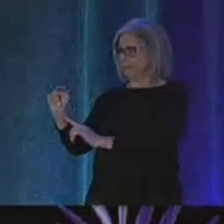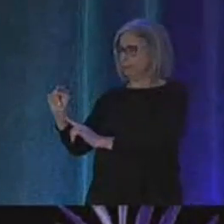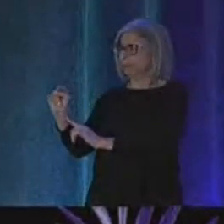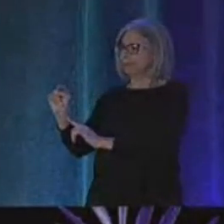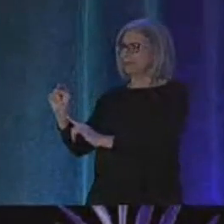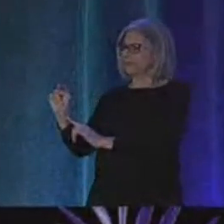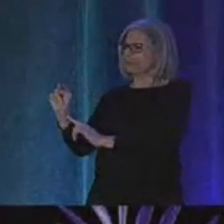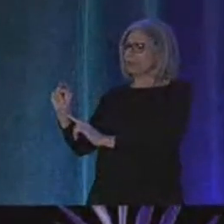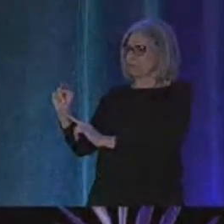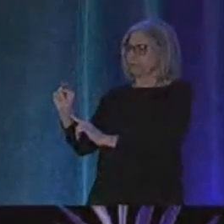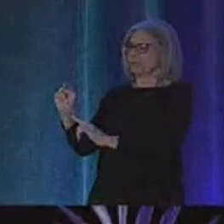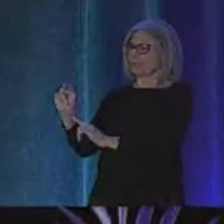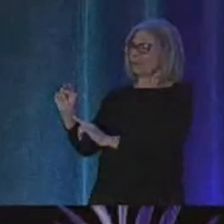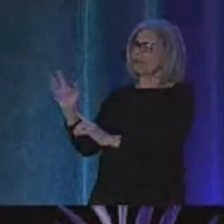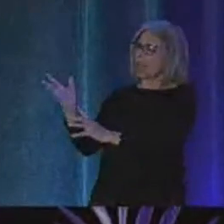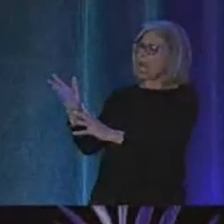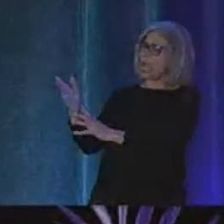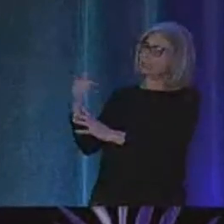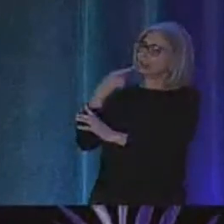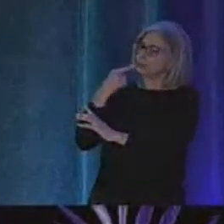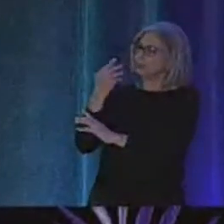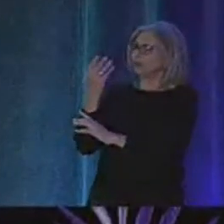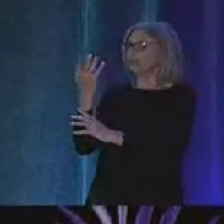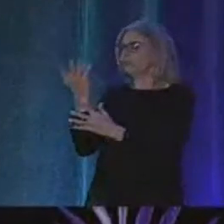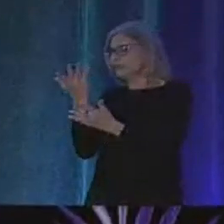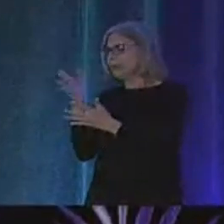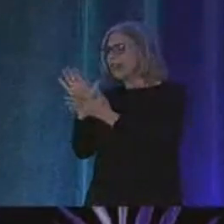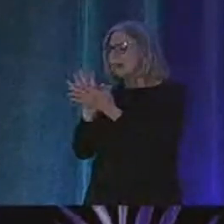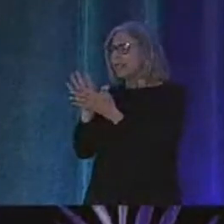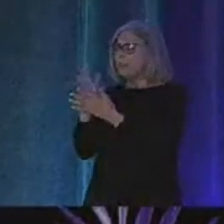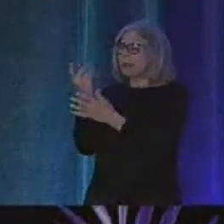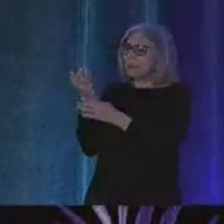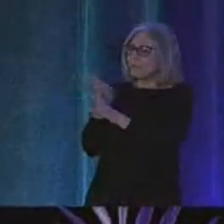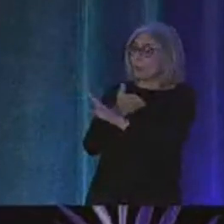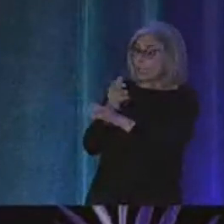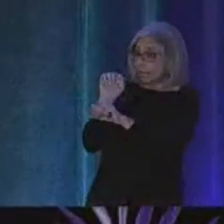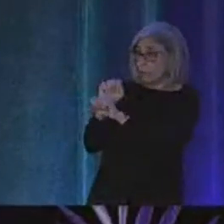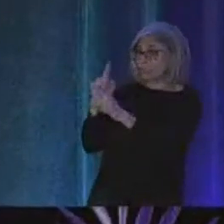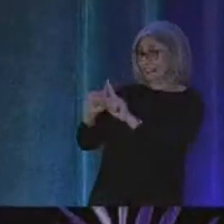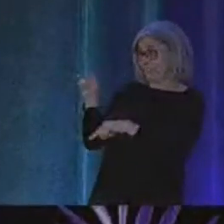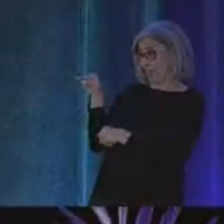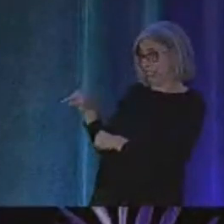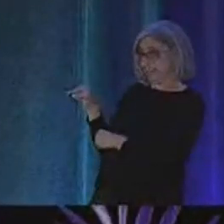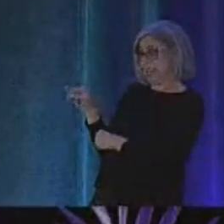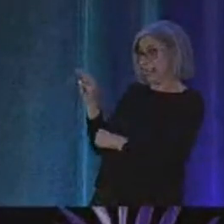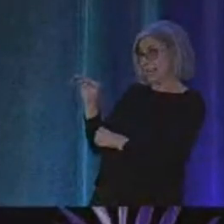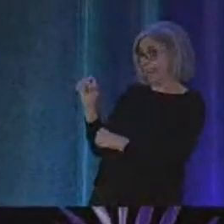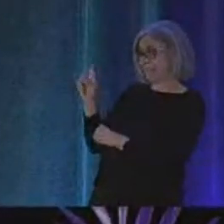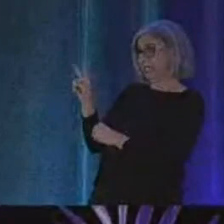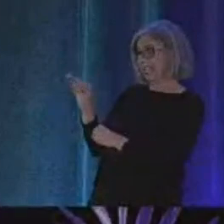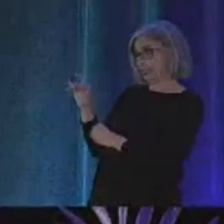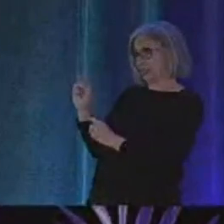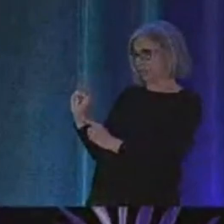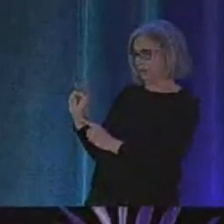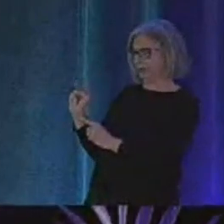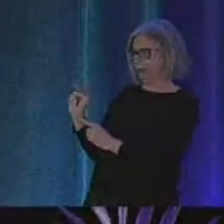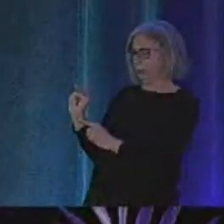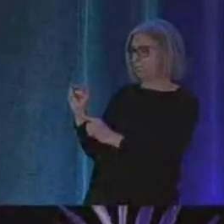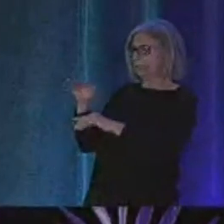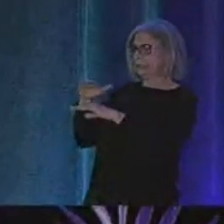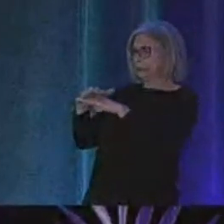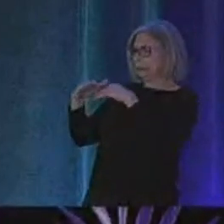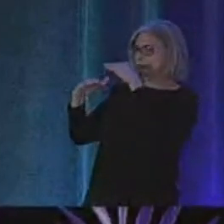So as I alluded to, navigation does work different. You can jump across what they call